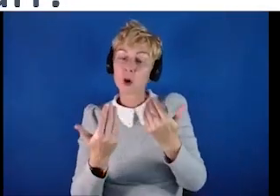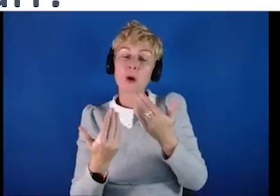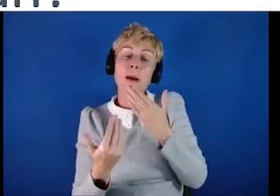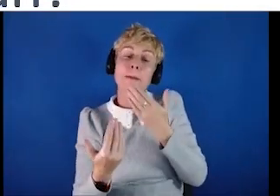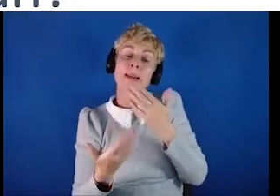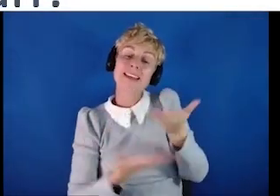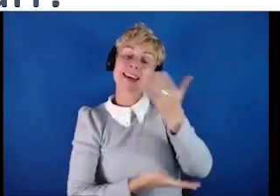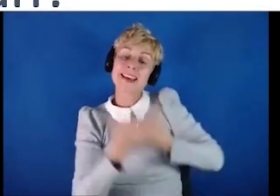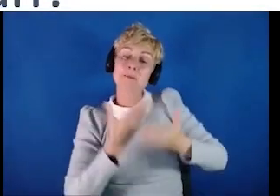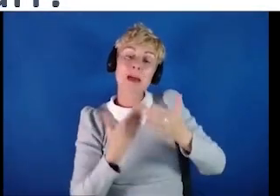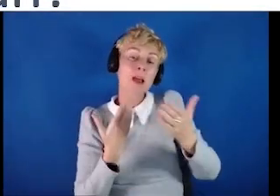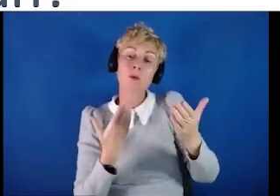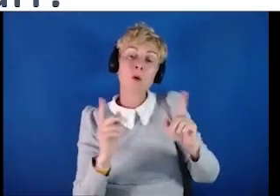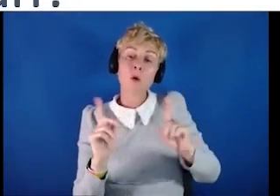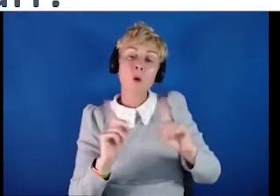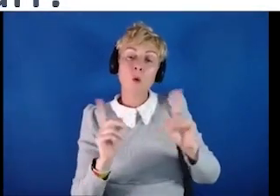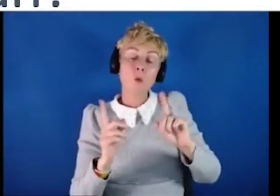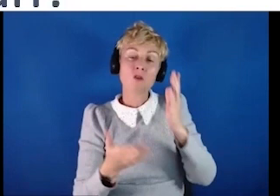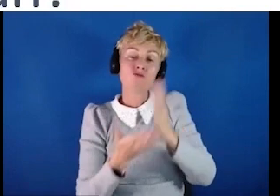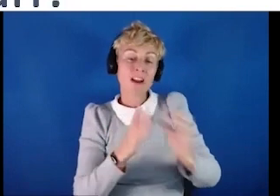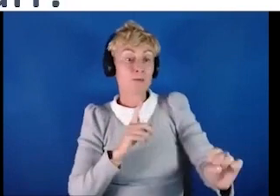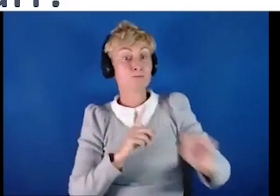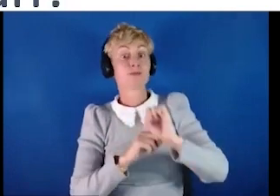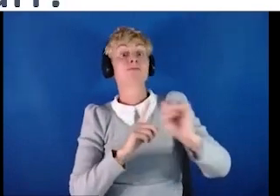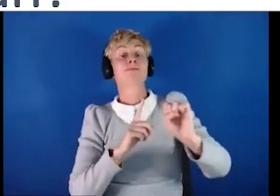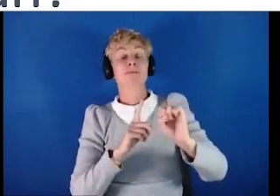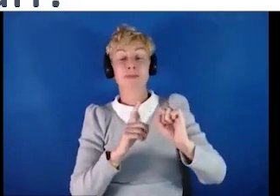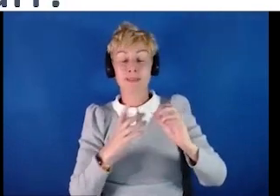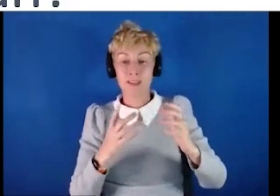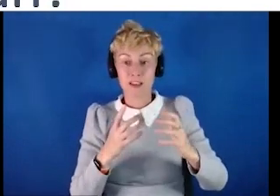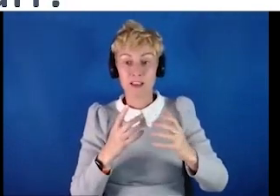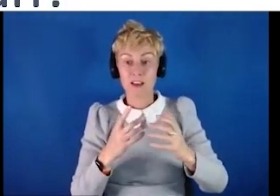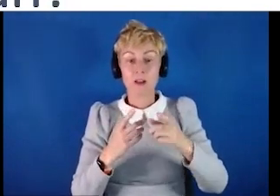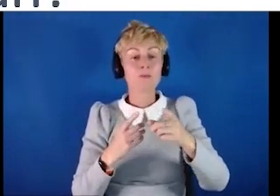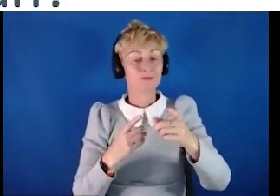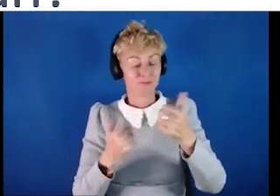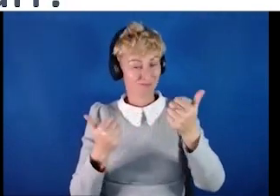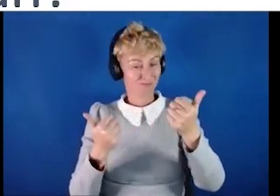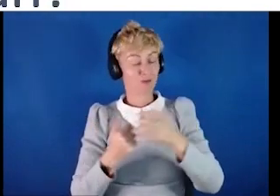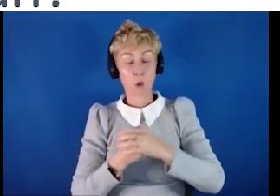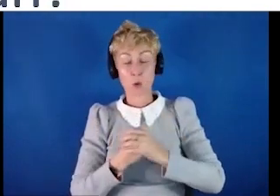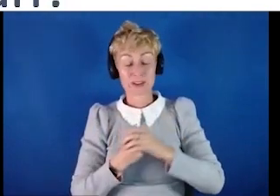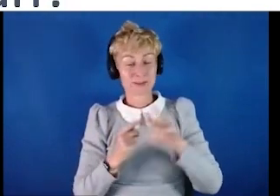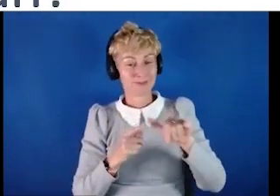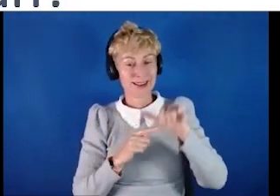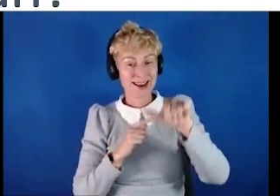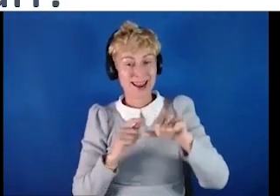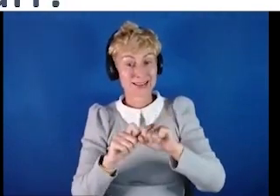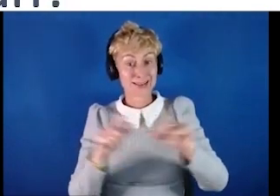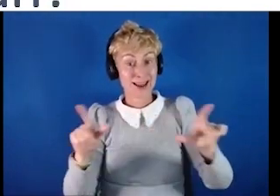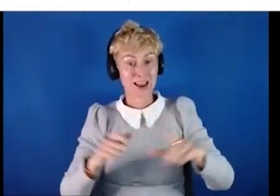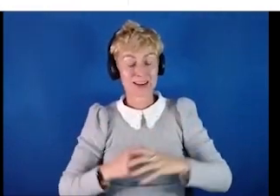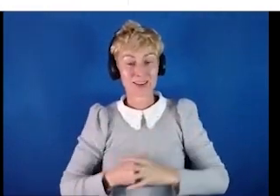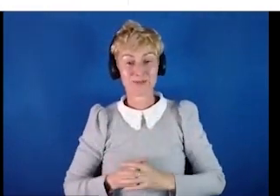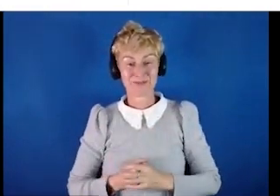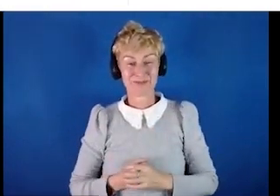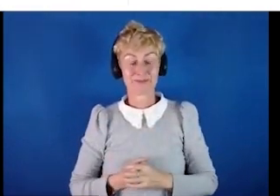findings that you remember. Yes, sure. Could I have the next slide, please?